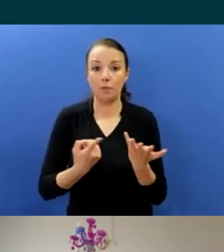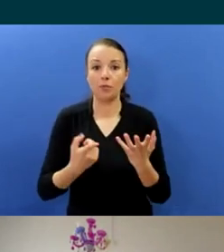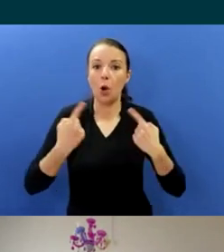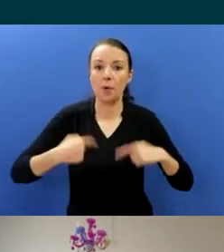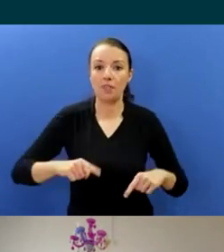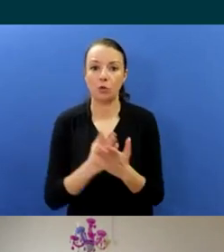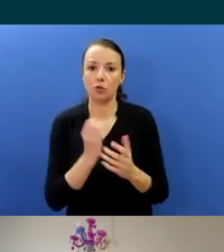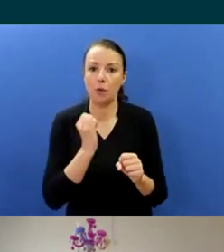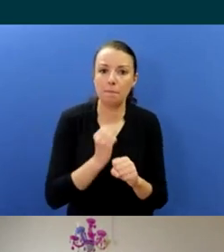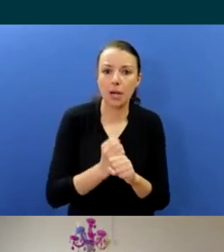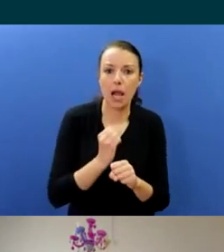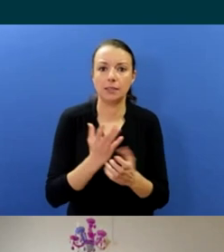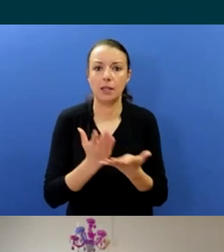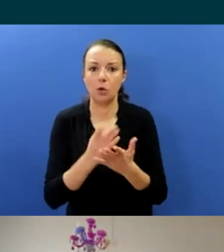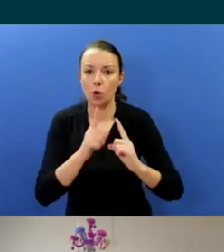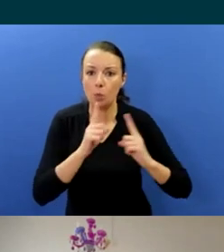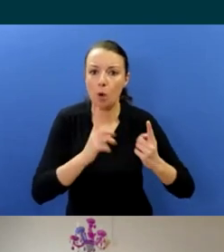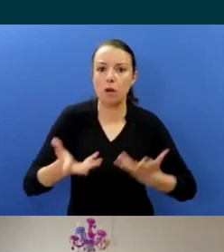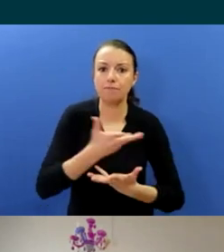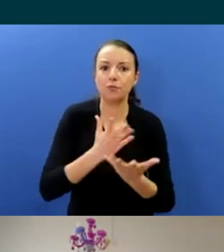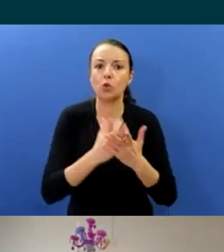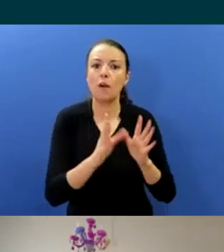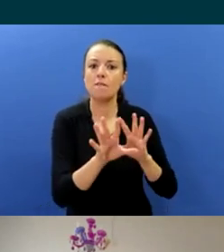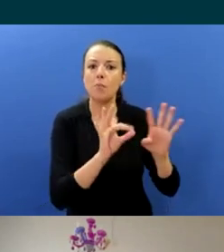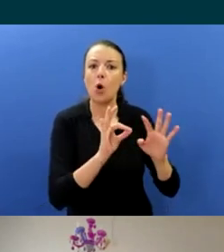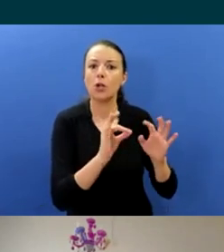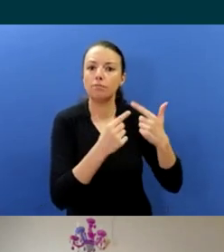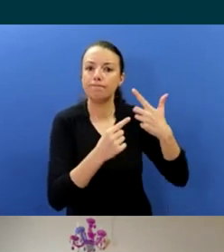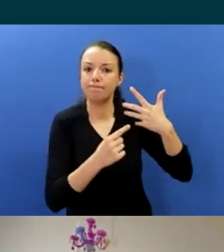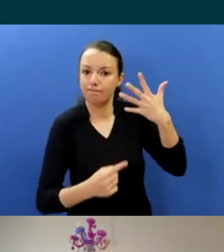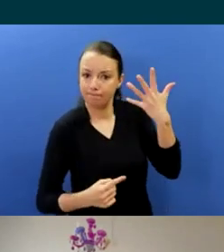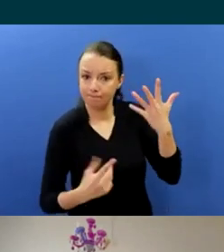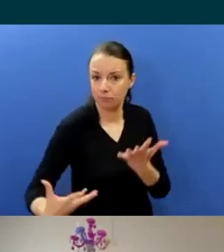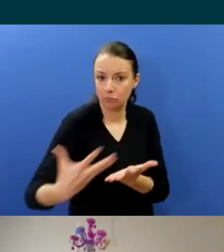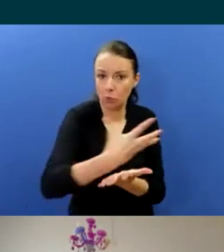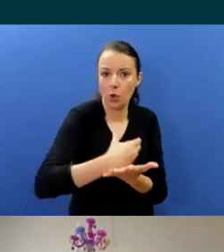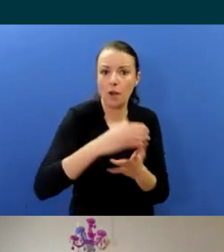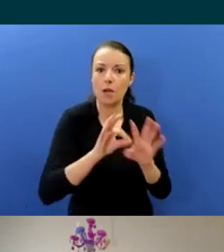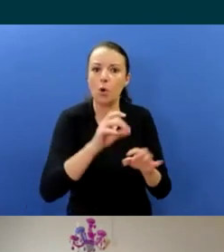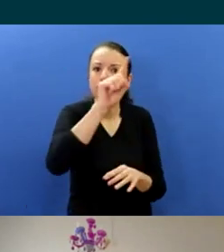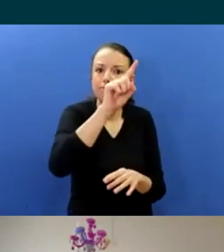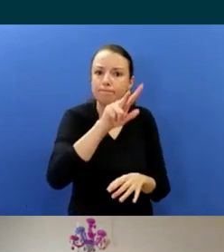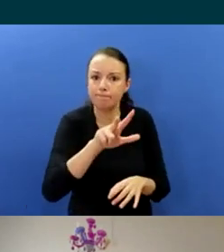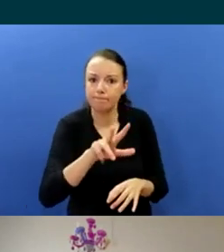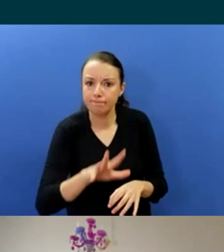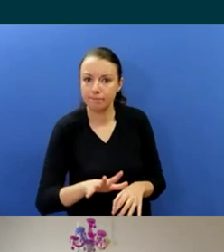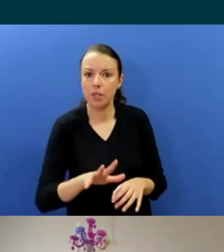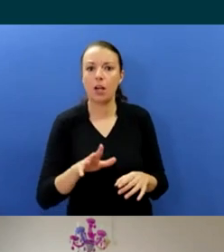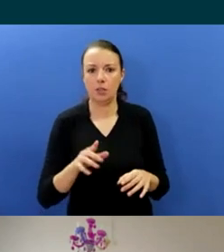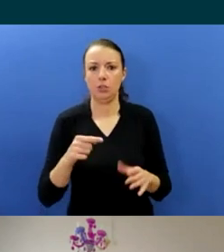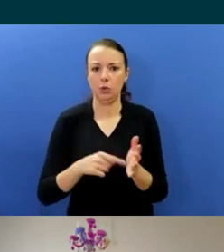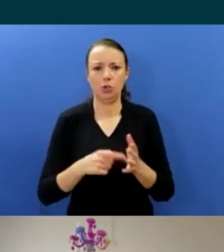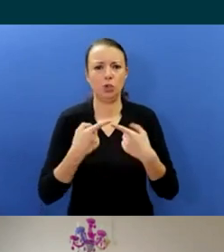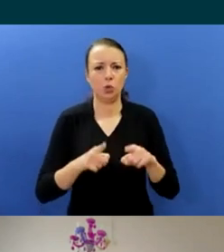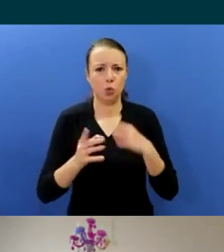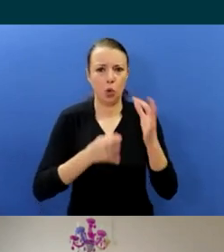me explain you a little bit more what we say about that. Ahead of time, we've decided how many